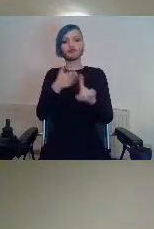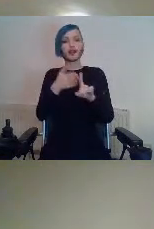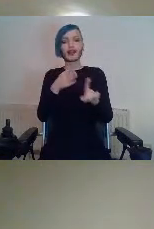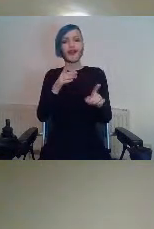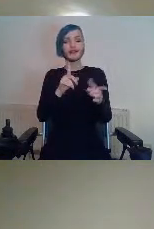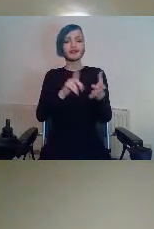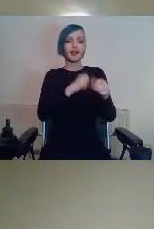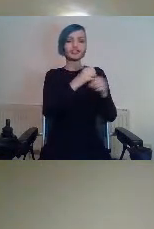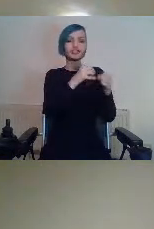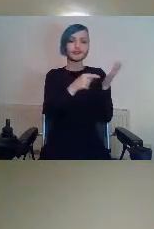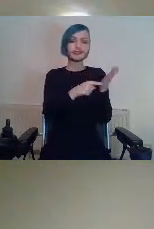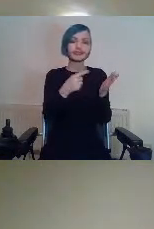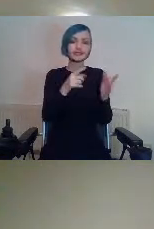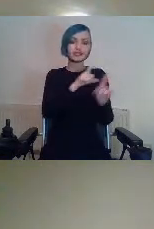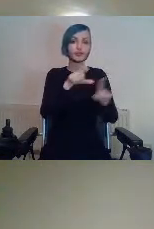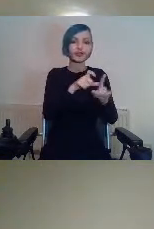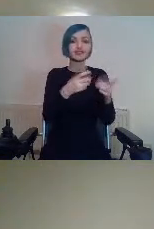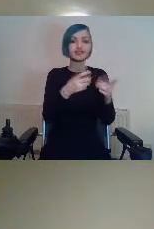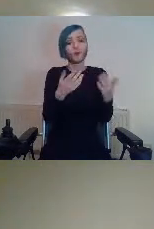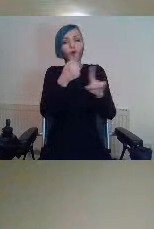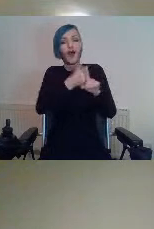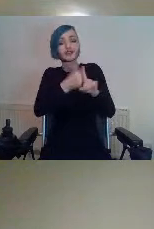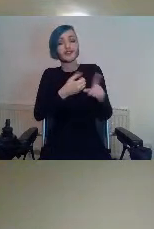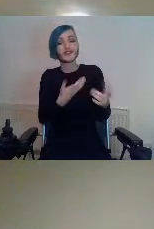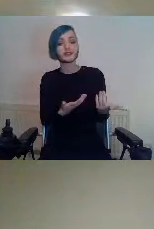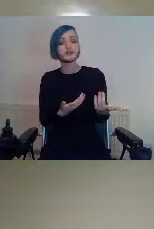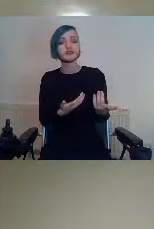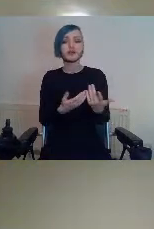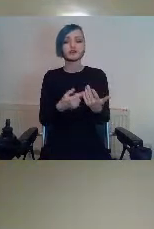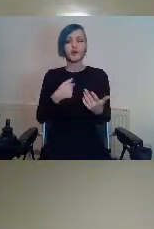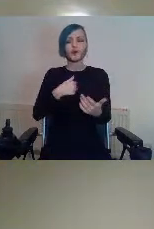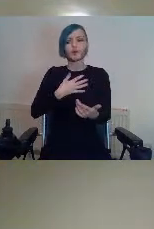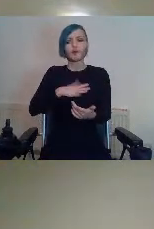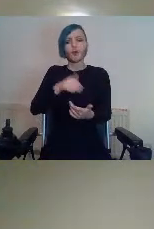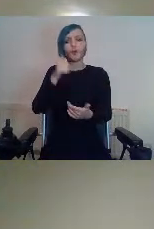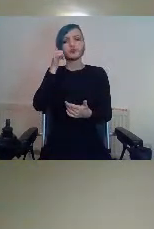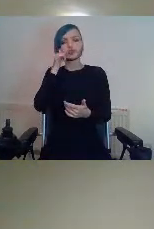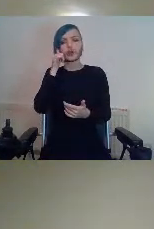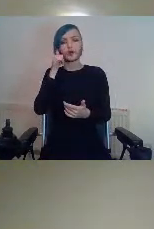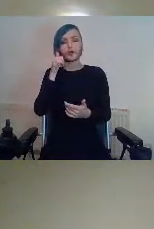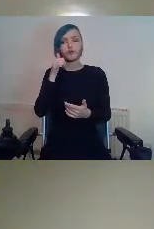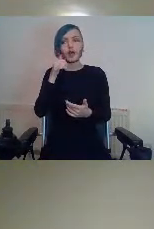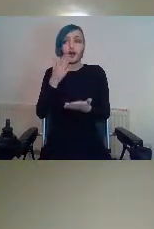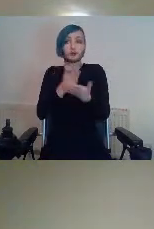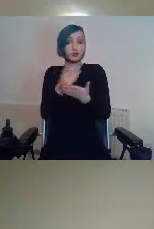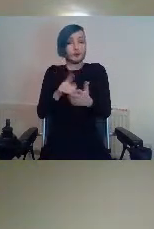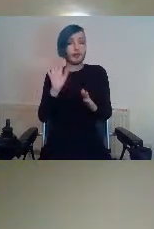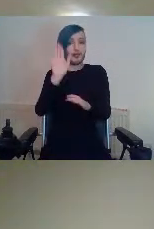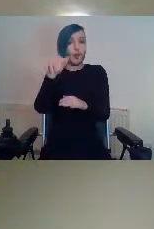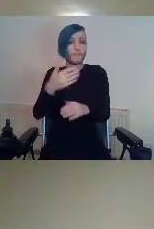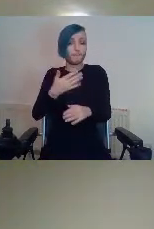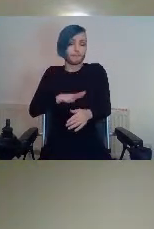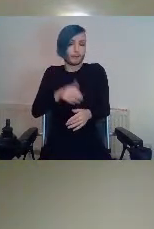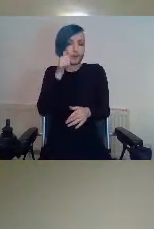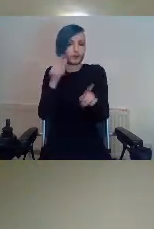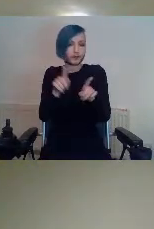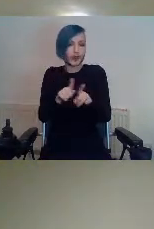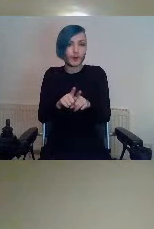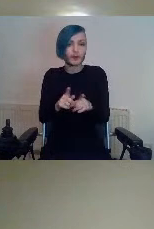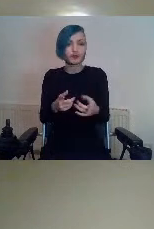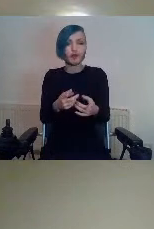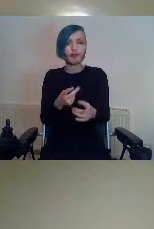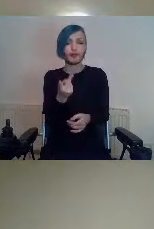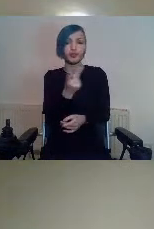that happens around it. I want to know, I'm sure people in the audience want to know, like, what is the thing that you two are doing